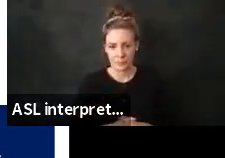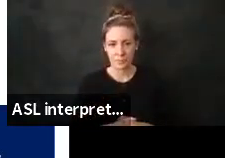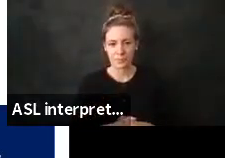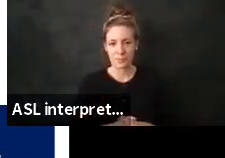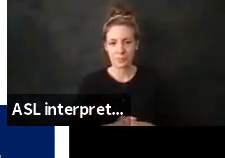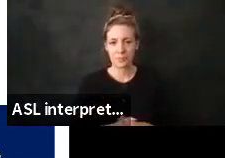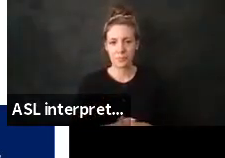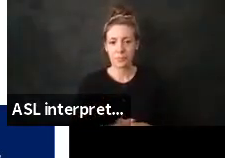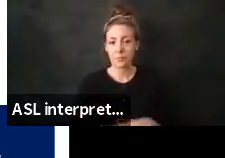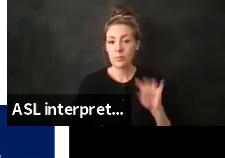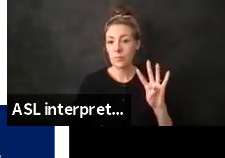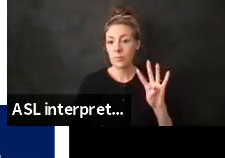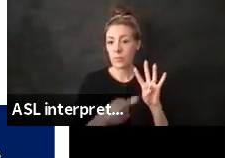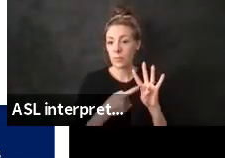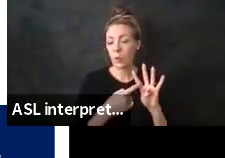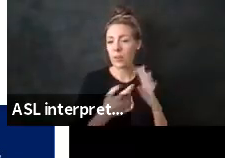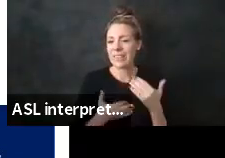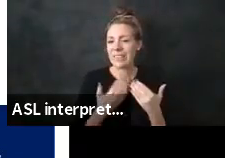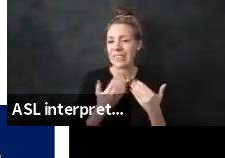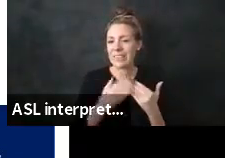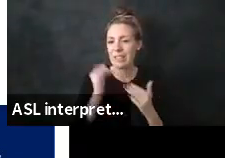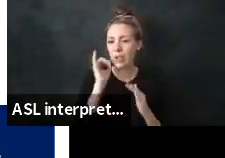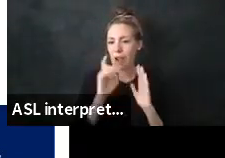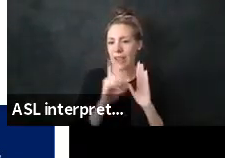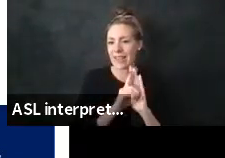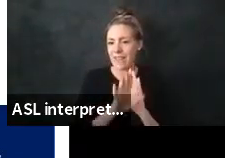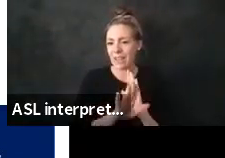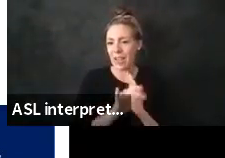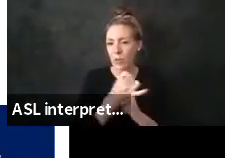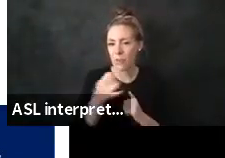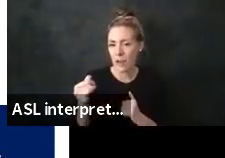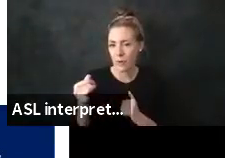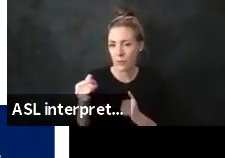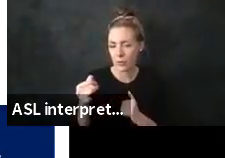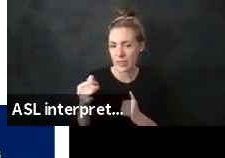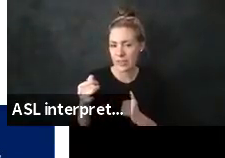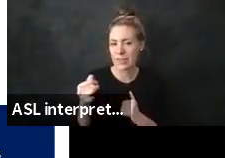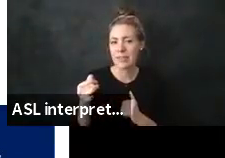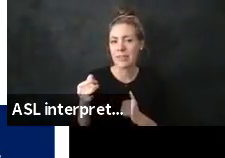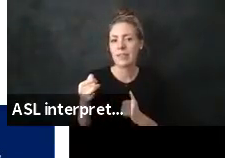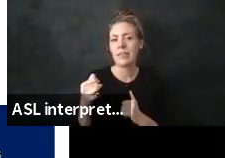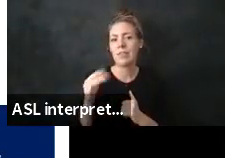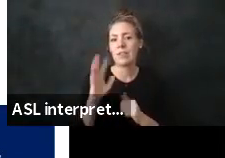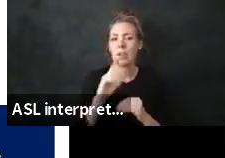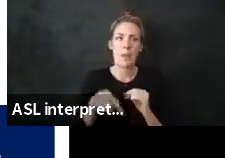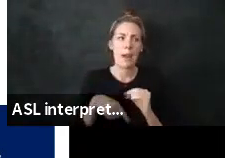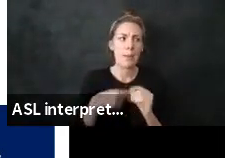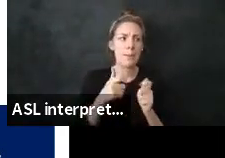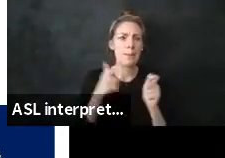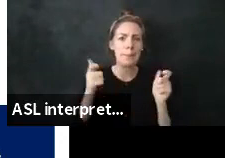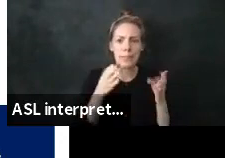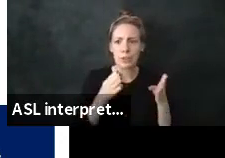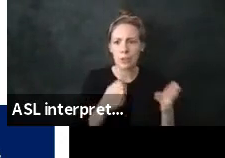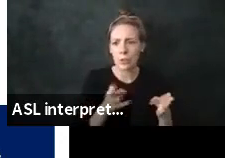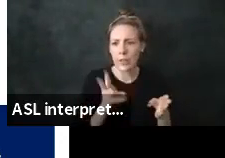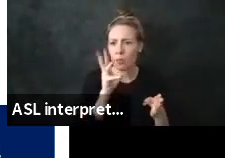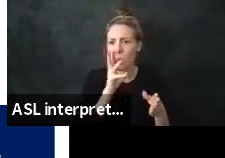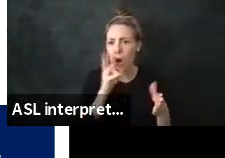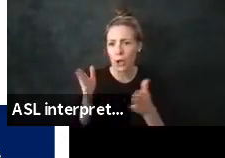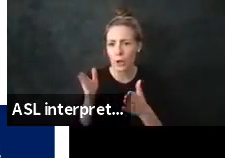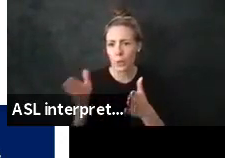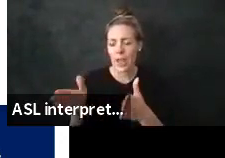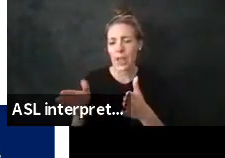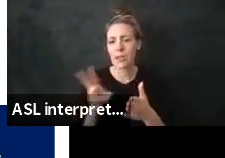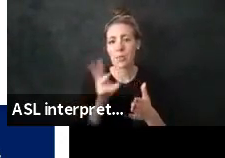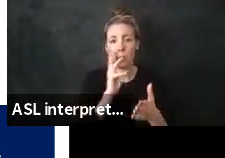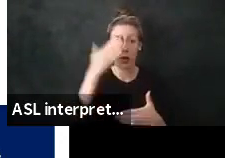The fourth is easily identifiable boundaries. Mostly we're talking about major streets, waterways,